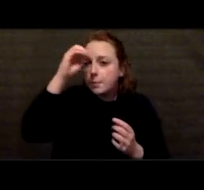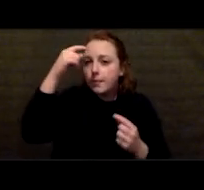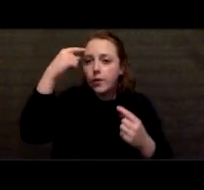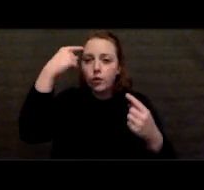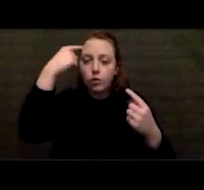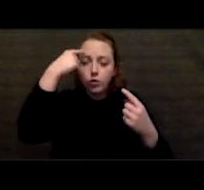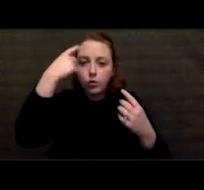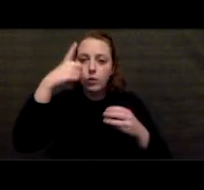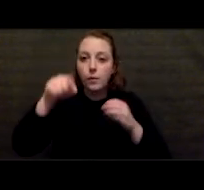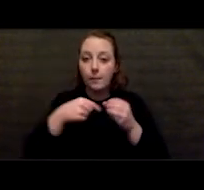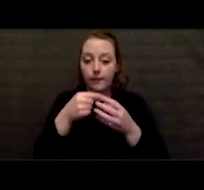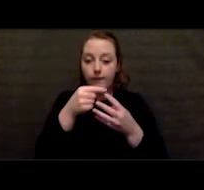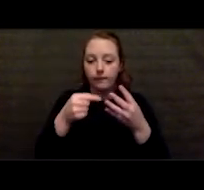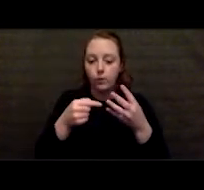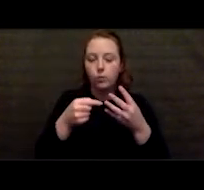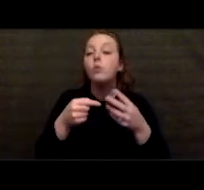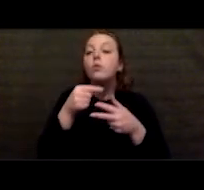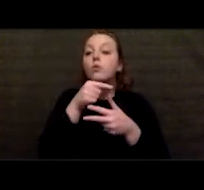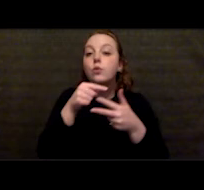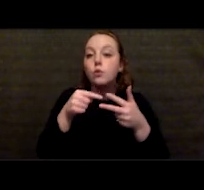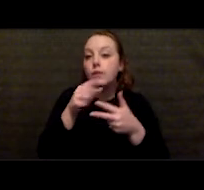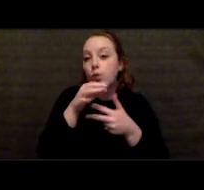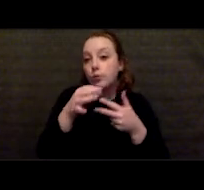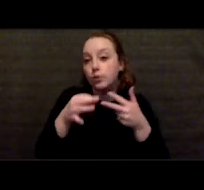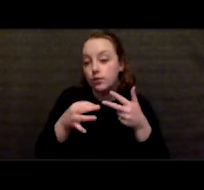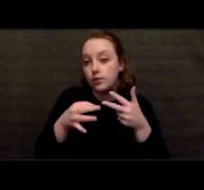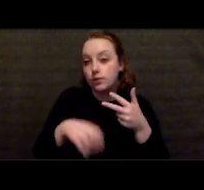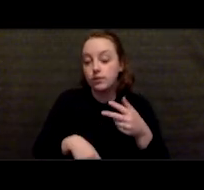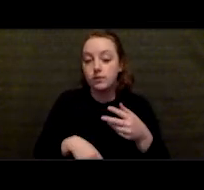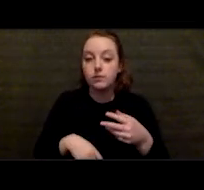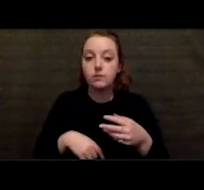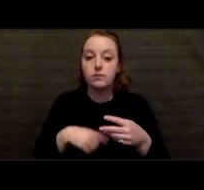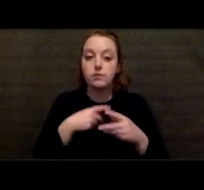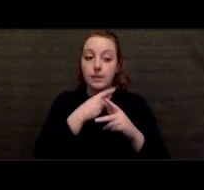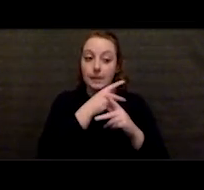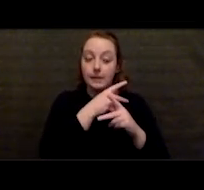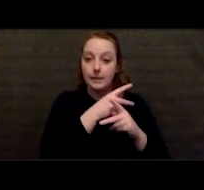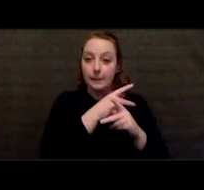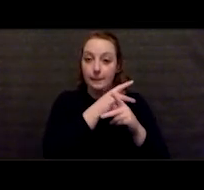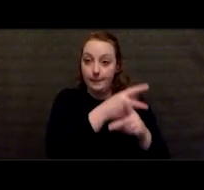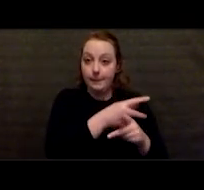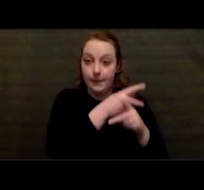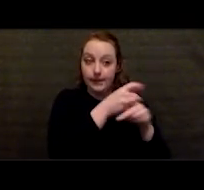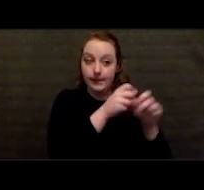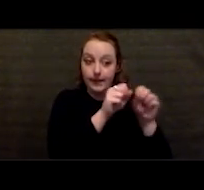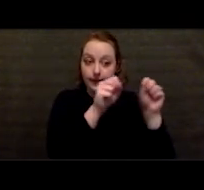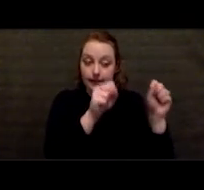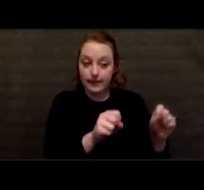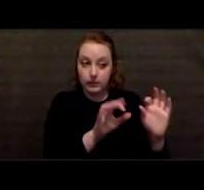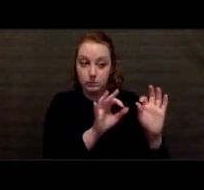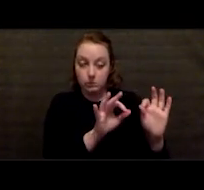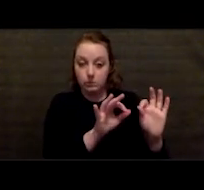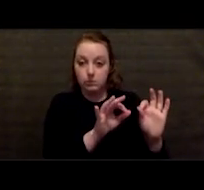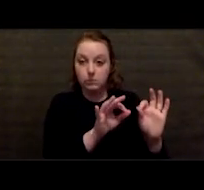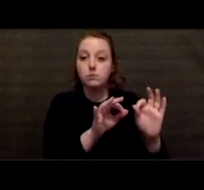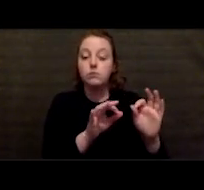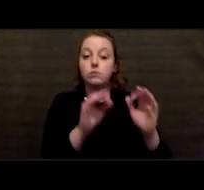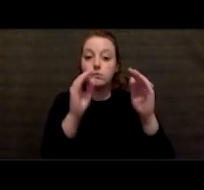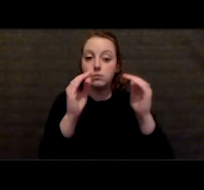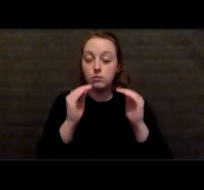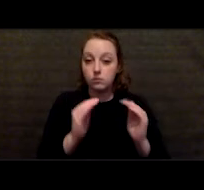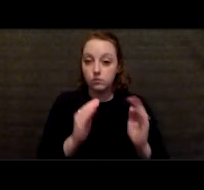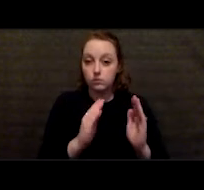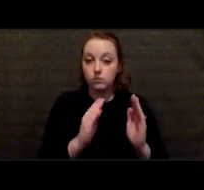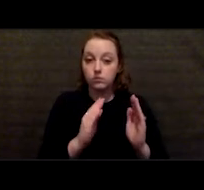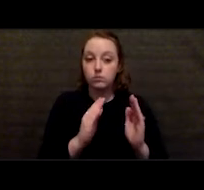4 different options, or 3 different options really: maintaining the systems at Waco High School, renovating Waco on